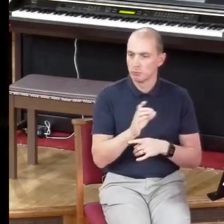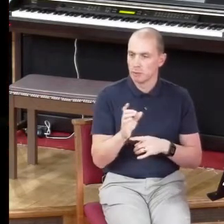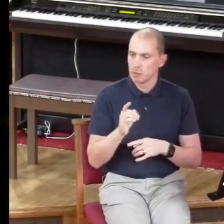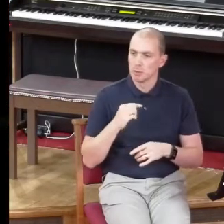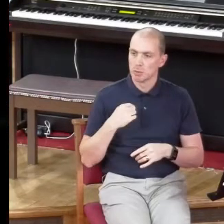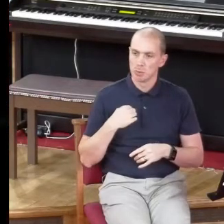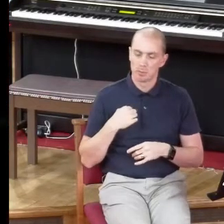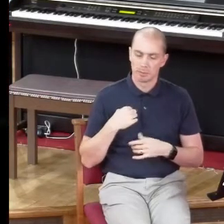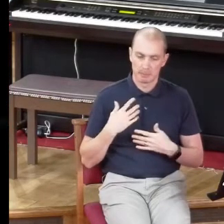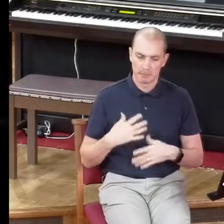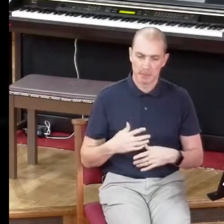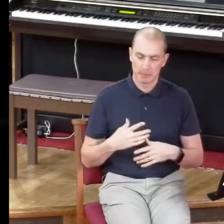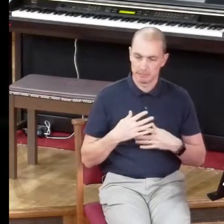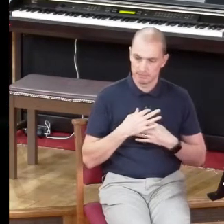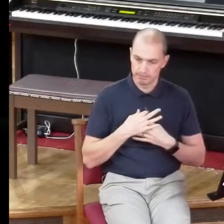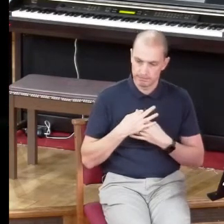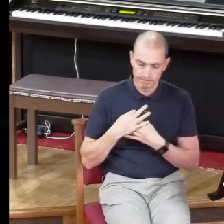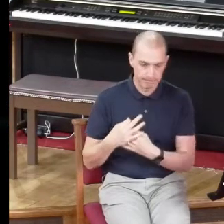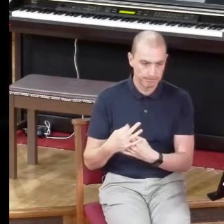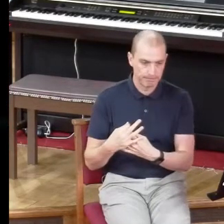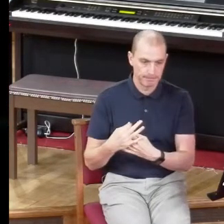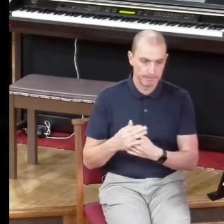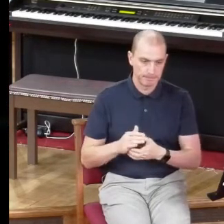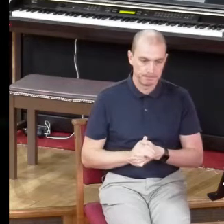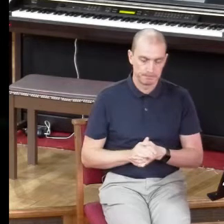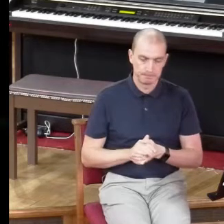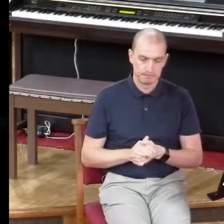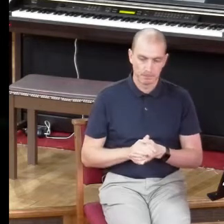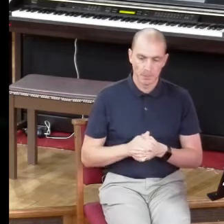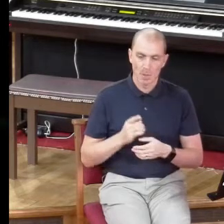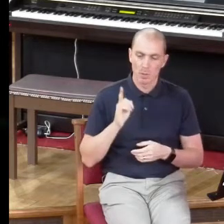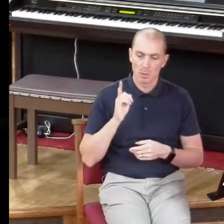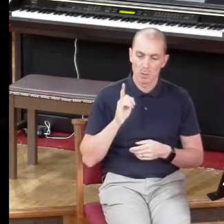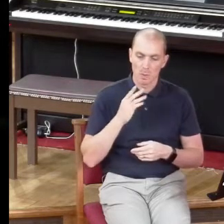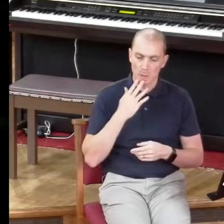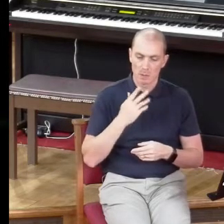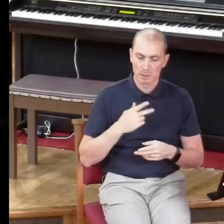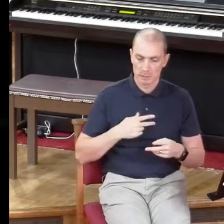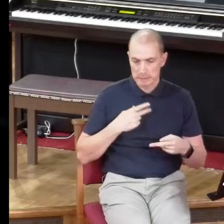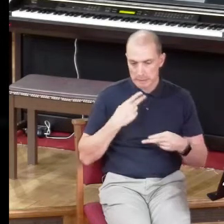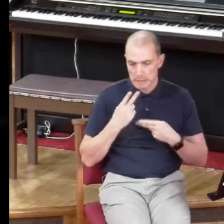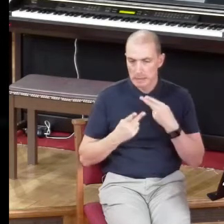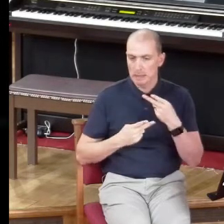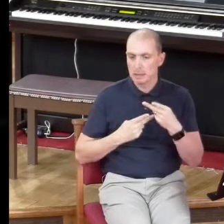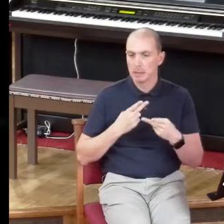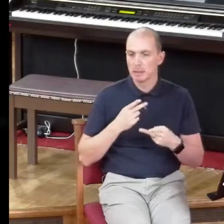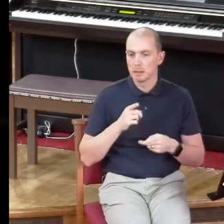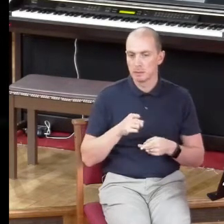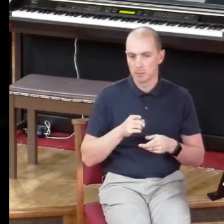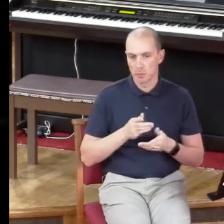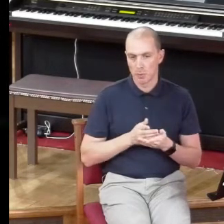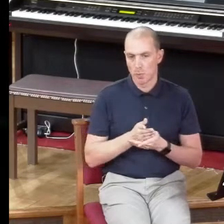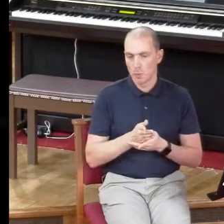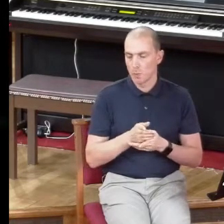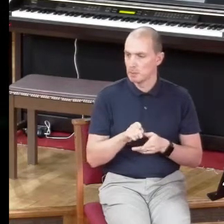to yourself. And as we've been singing, in his birth and life and death and